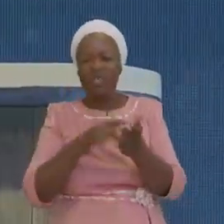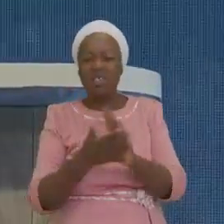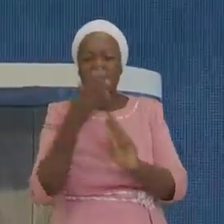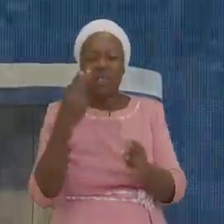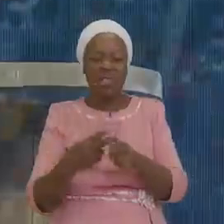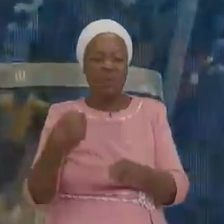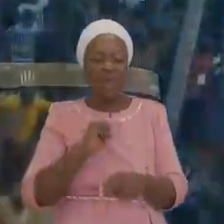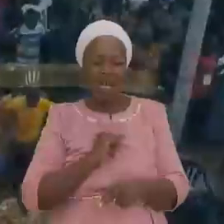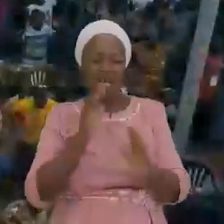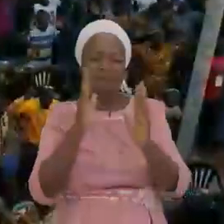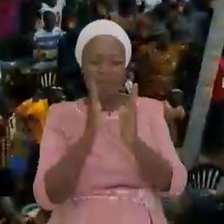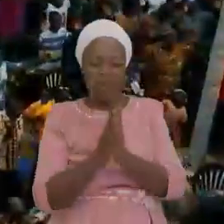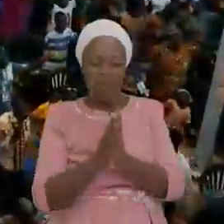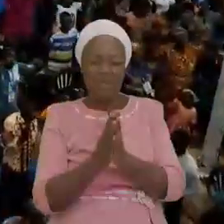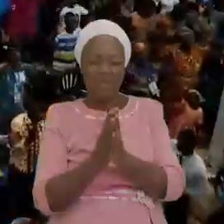I pray.